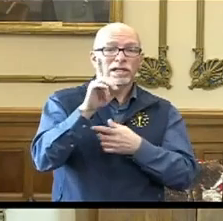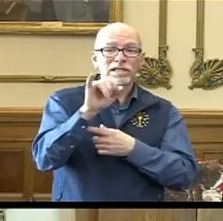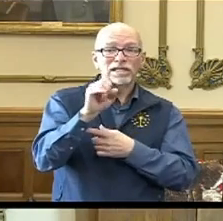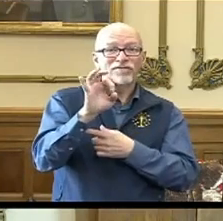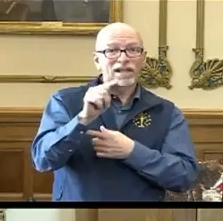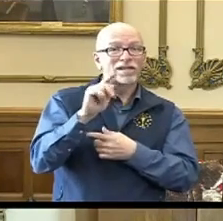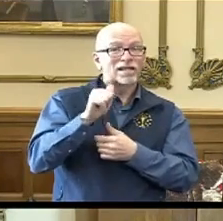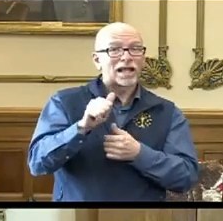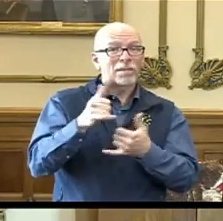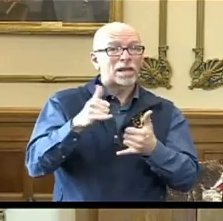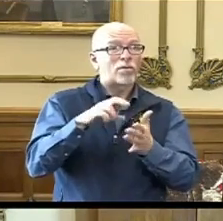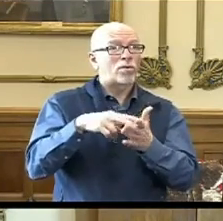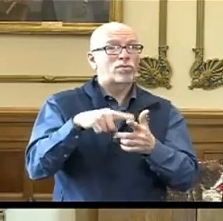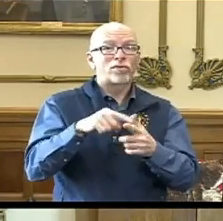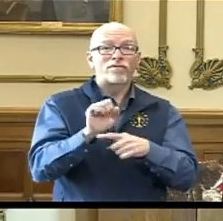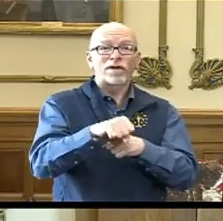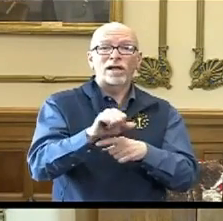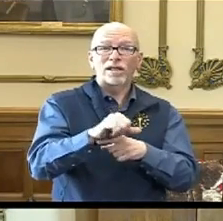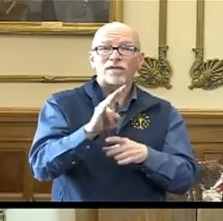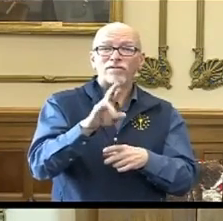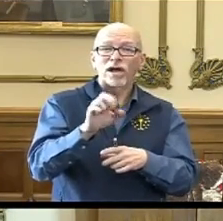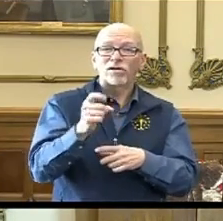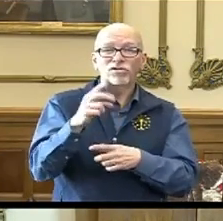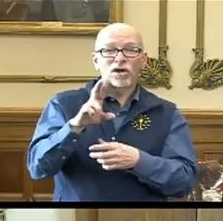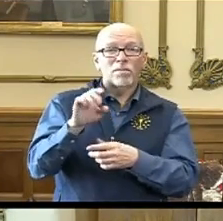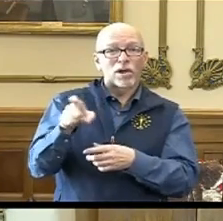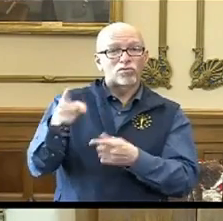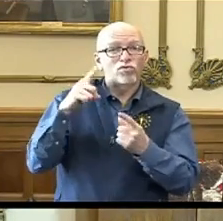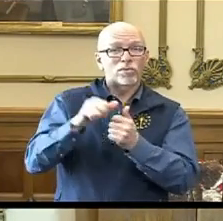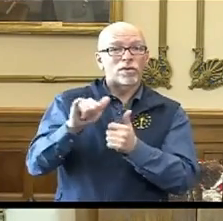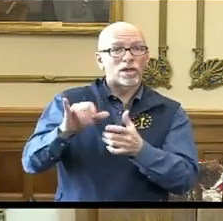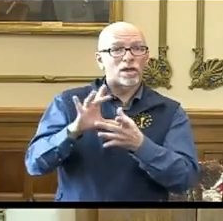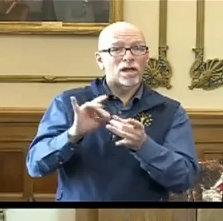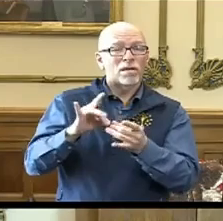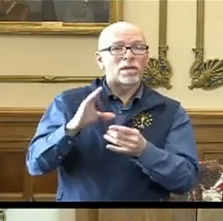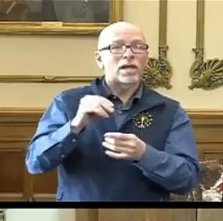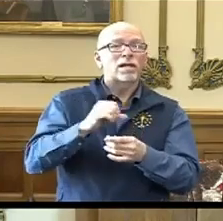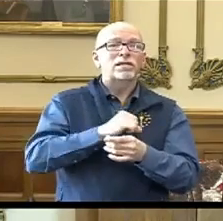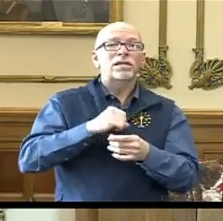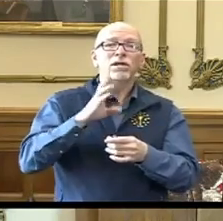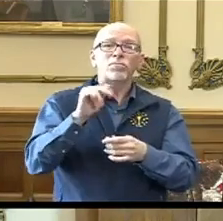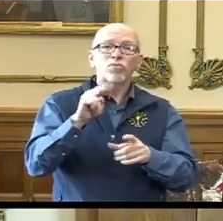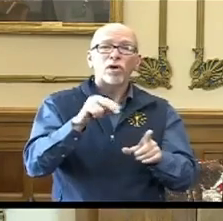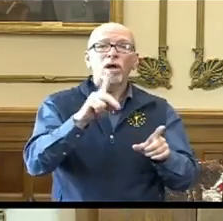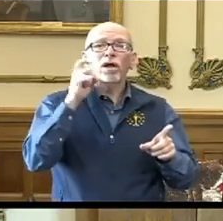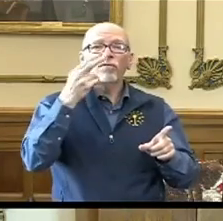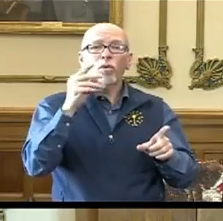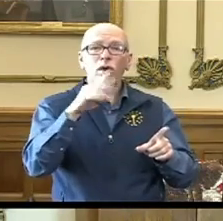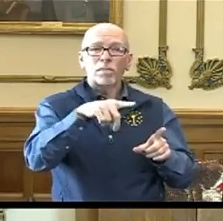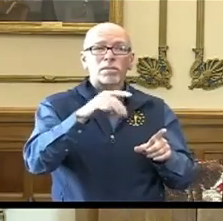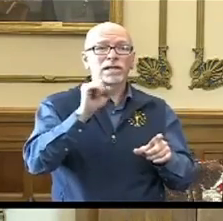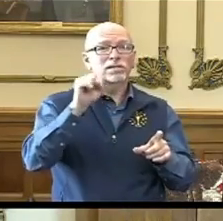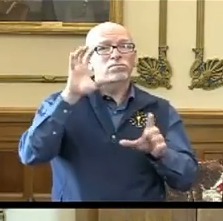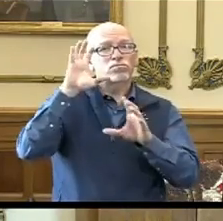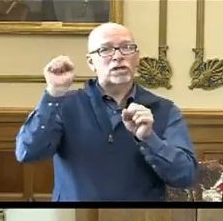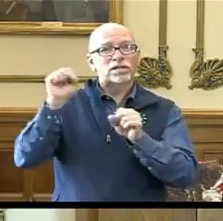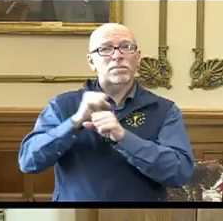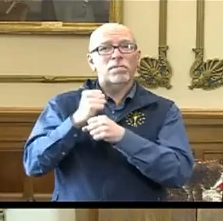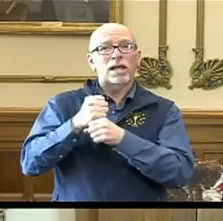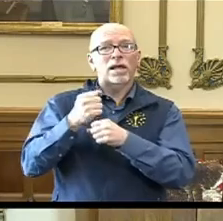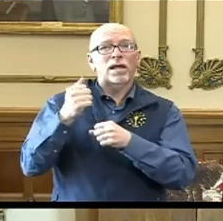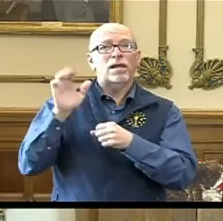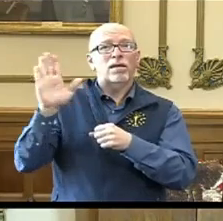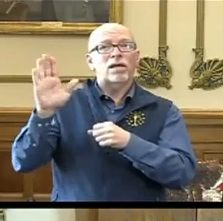virus? Dr. Box, do you agree with these comments? And Senator Braun and Governor Holcomb, is the president making